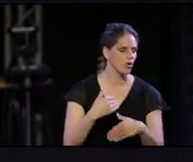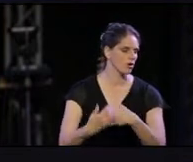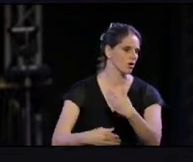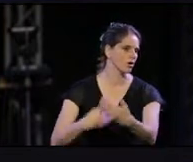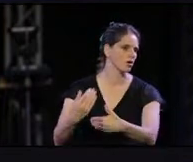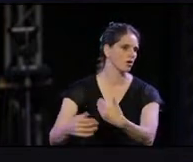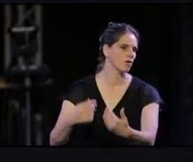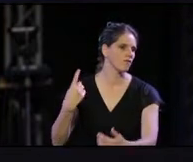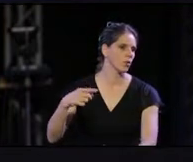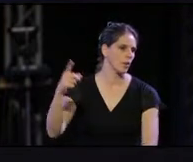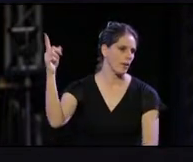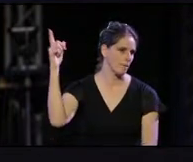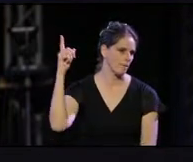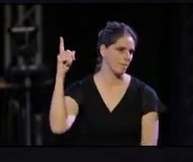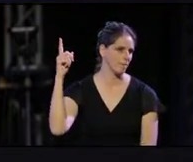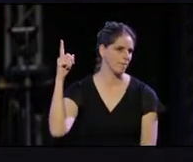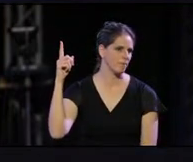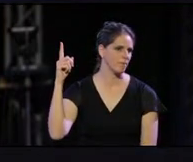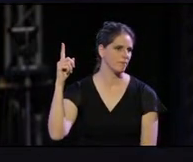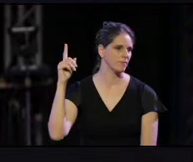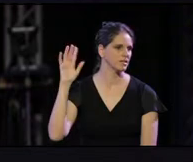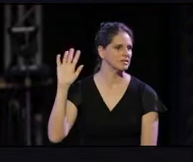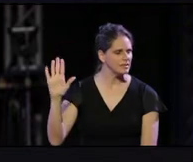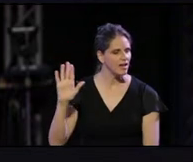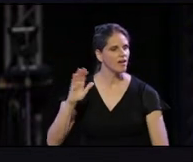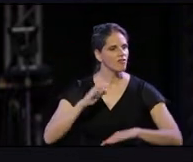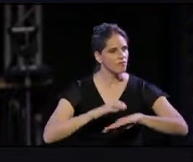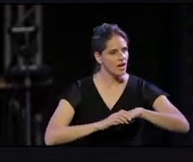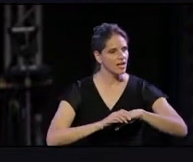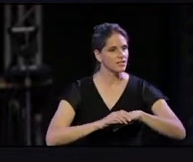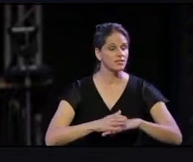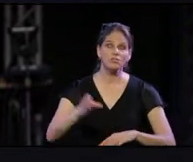sins. Dear friends, since God so loved